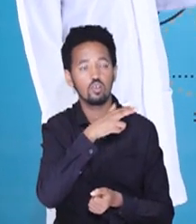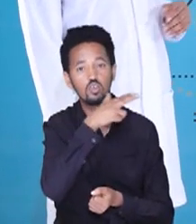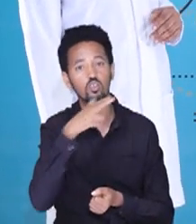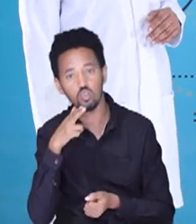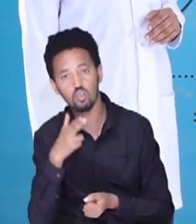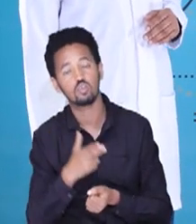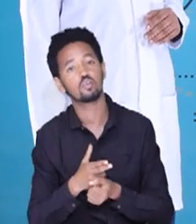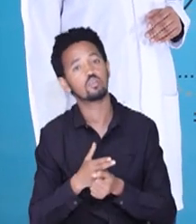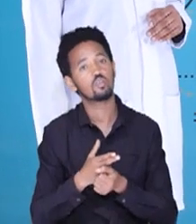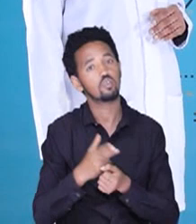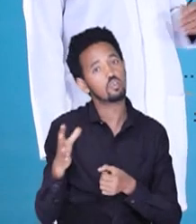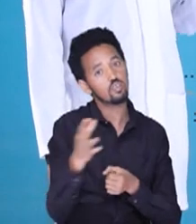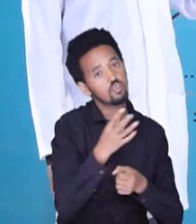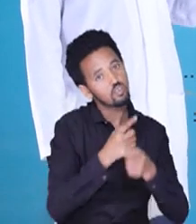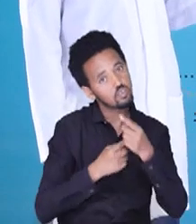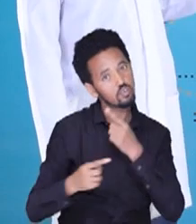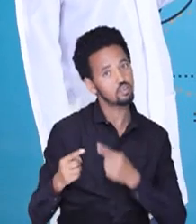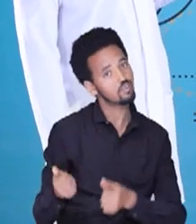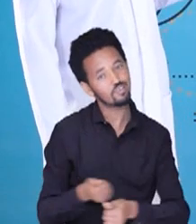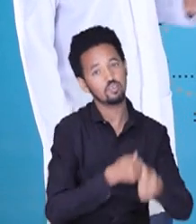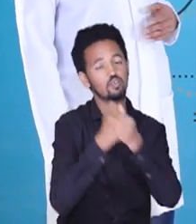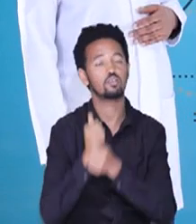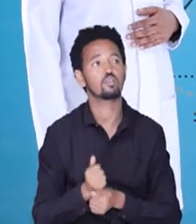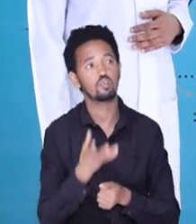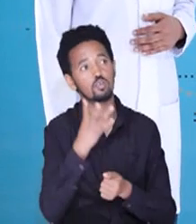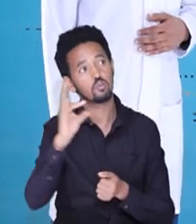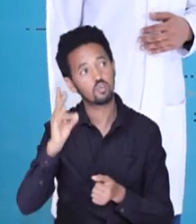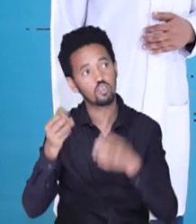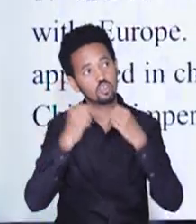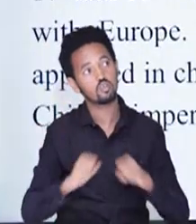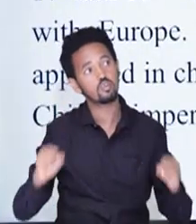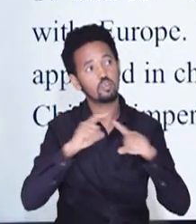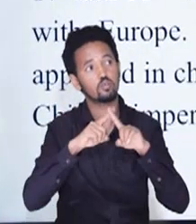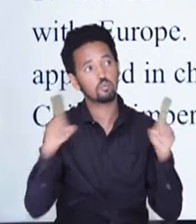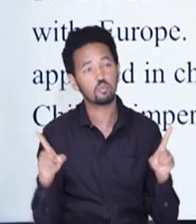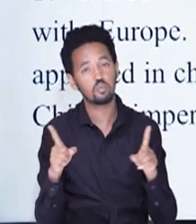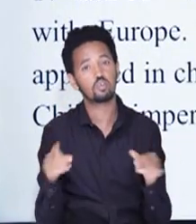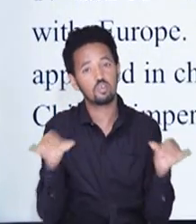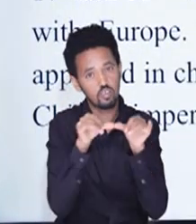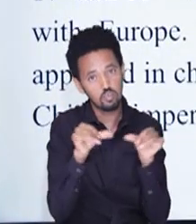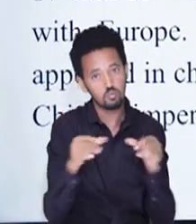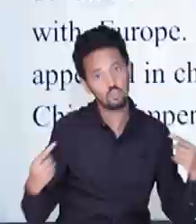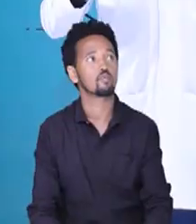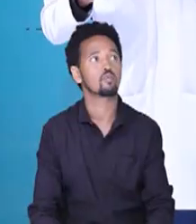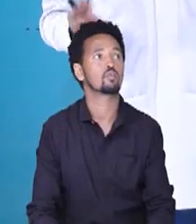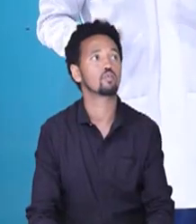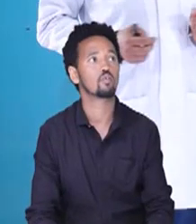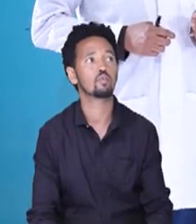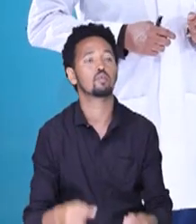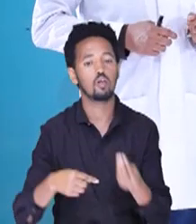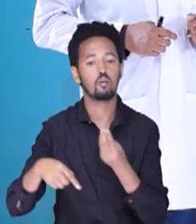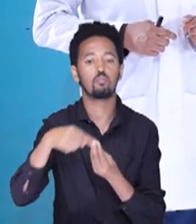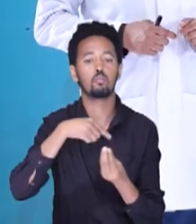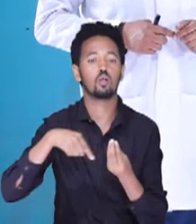The Chinese traditional culture continued at high in the 17th and 18th century, but it limited the Chinese contact with Europe.